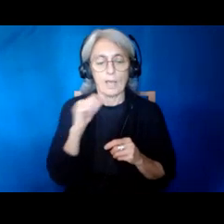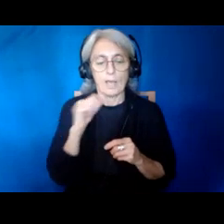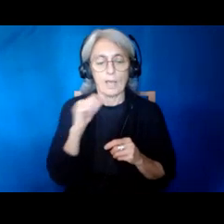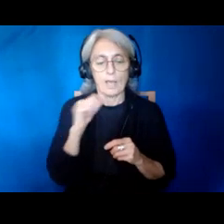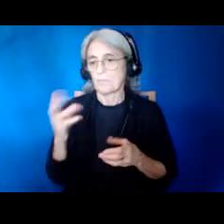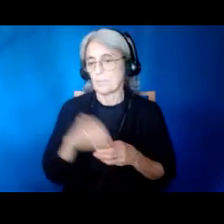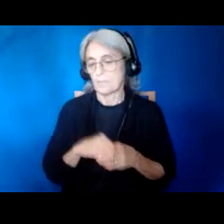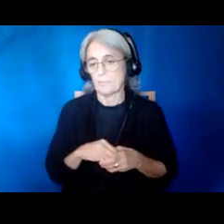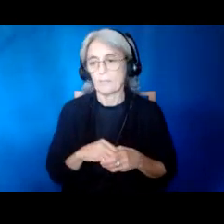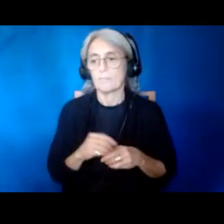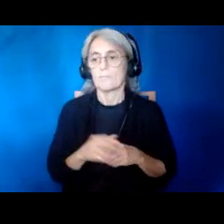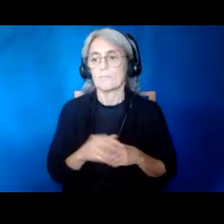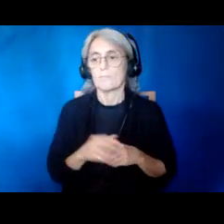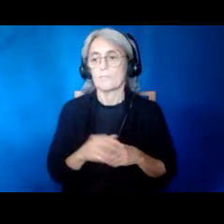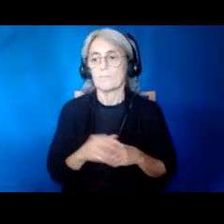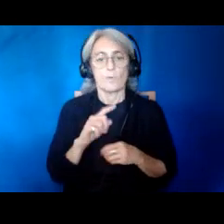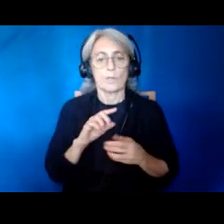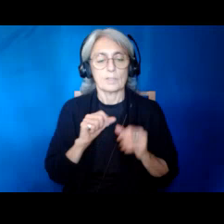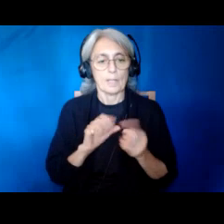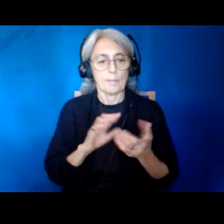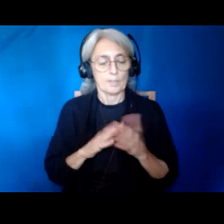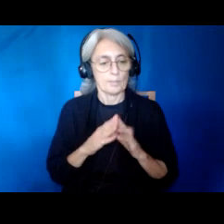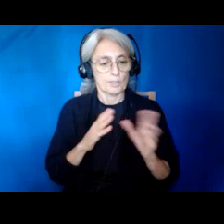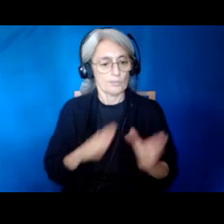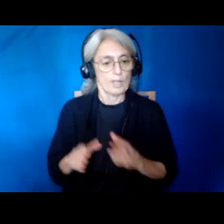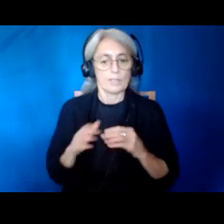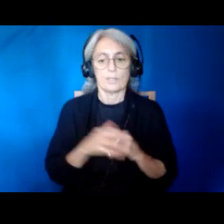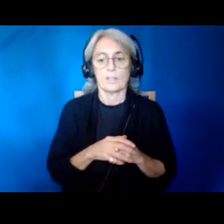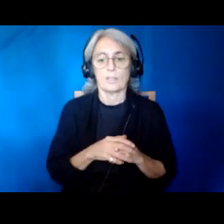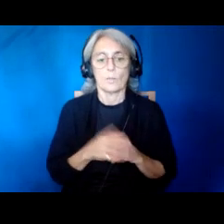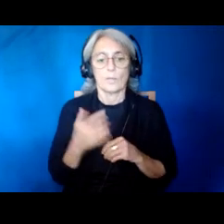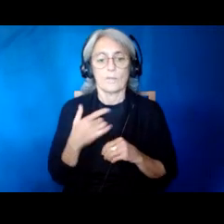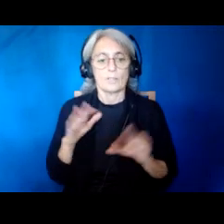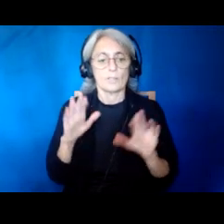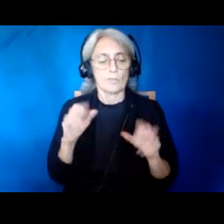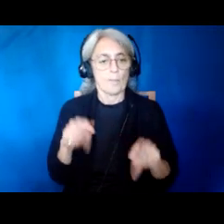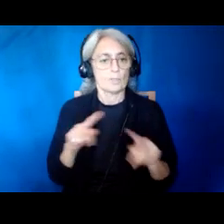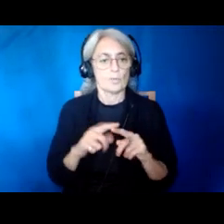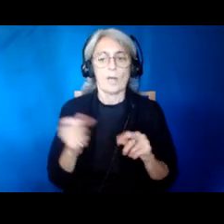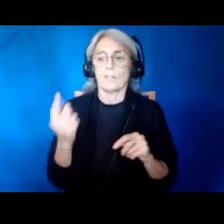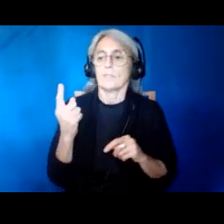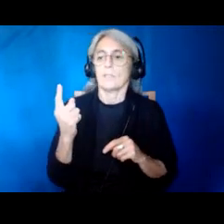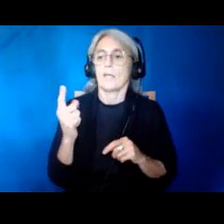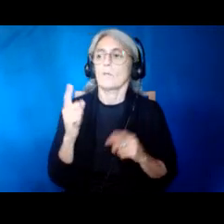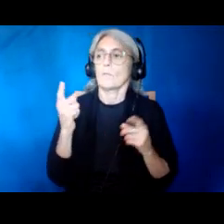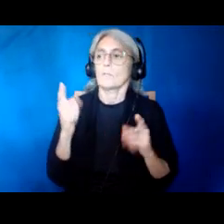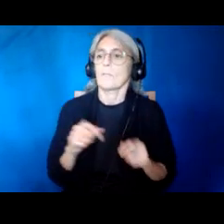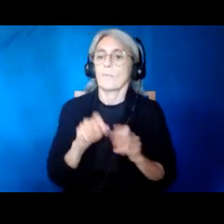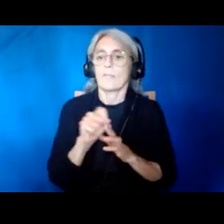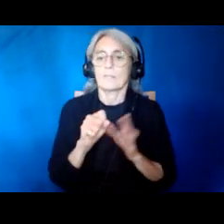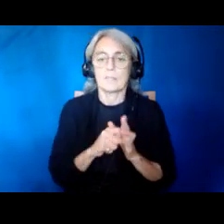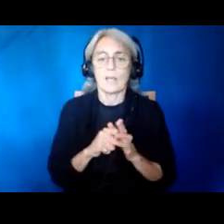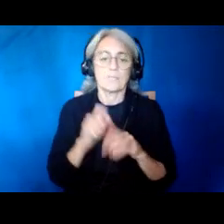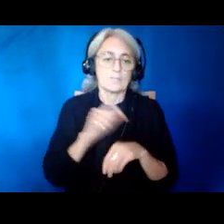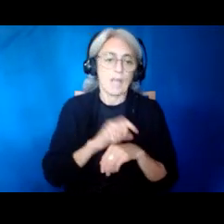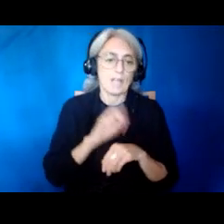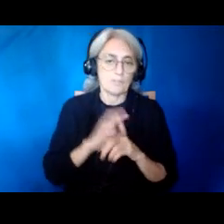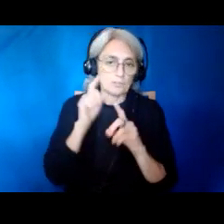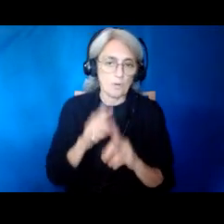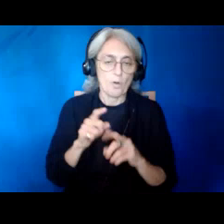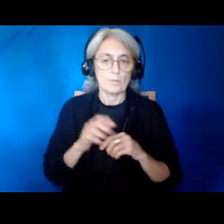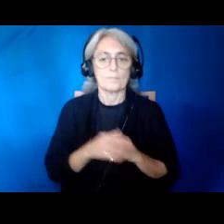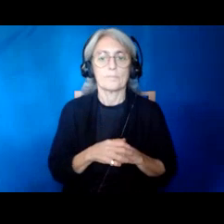in developing sustainable community strategy, but we felt it was a great opportunity to understand where the state's going with the task force and whether or not